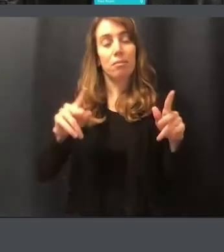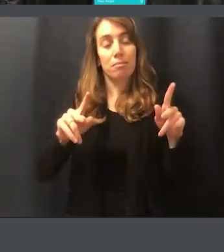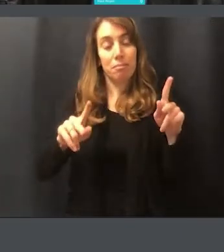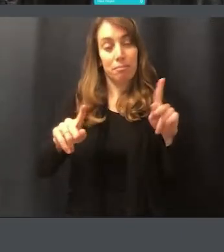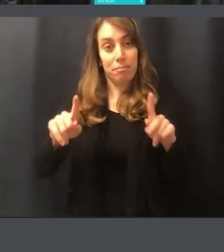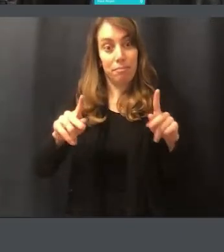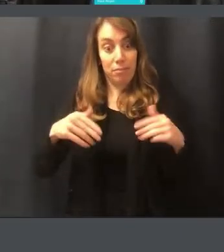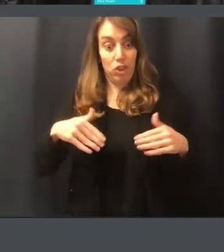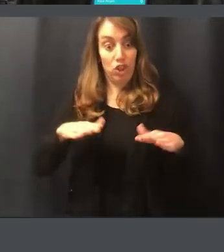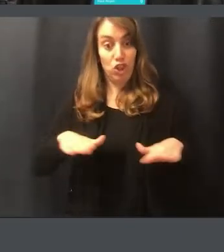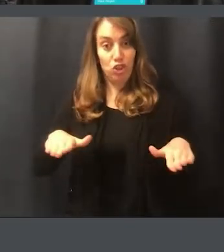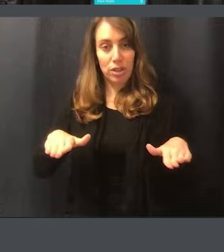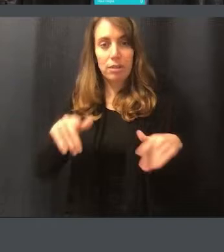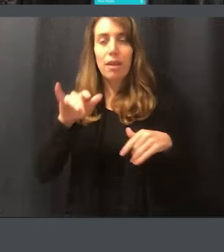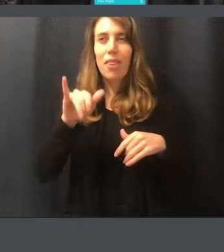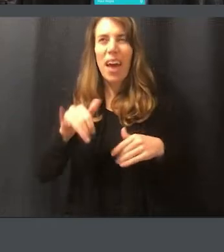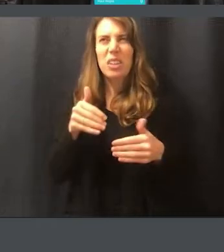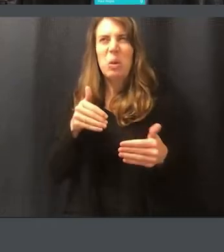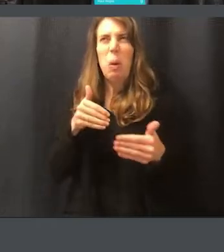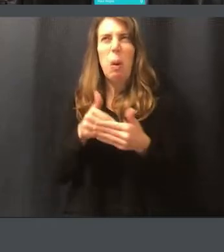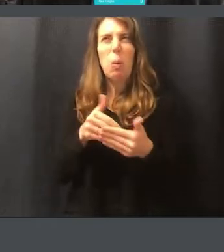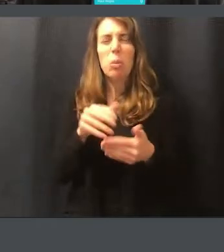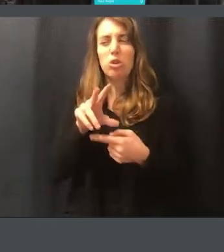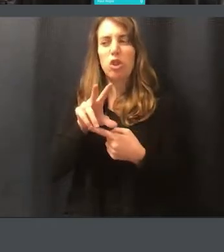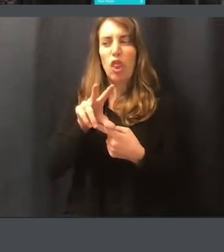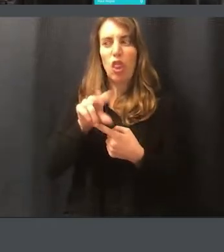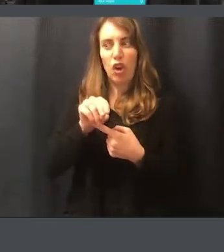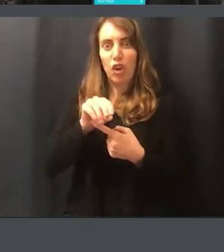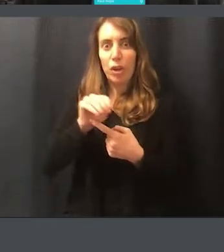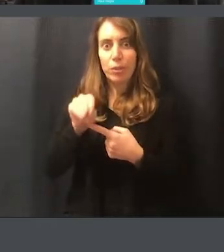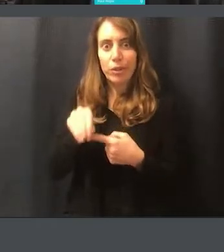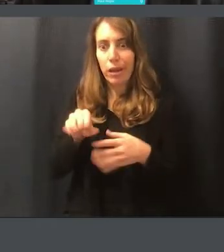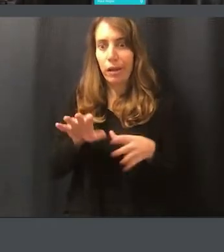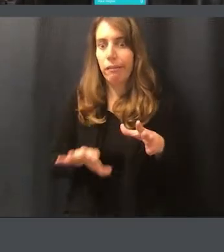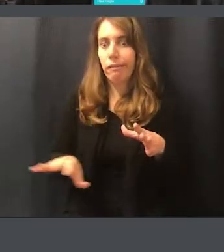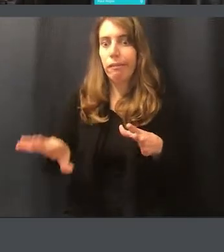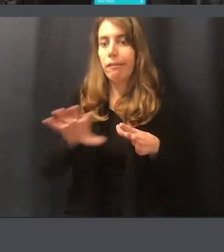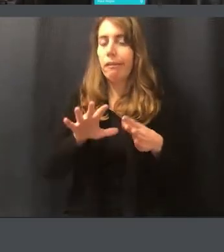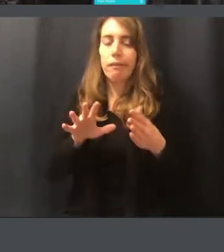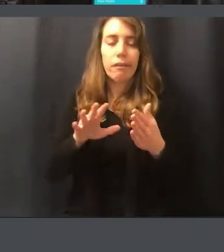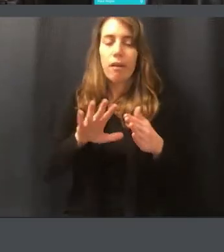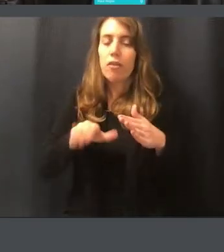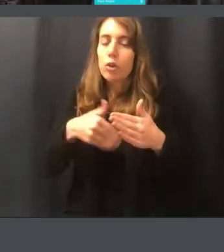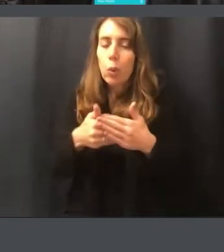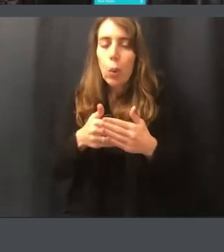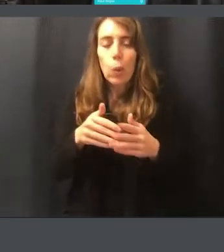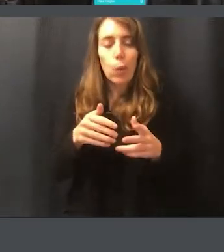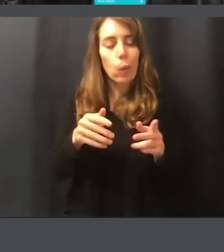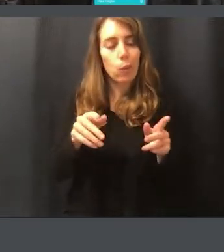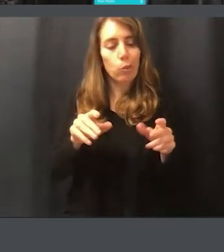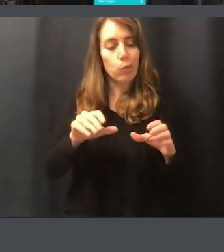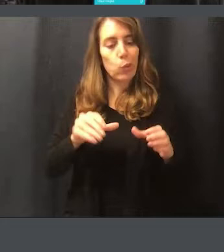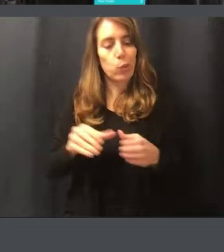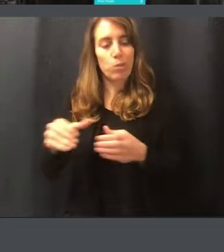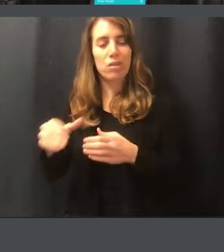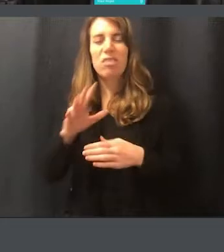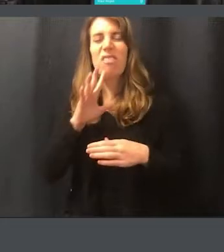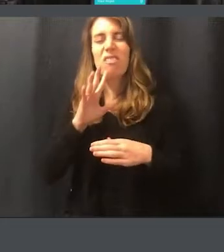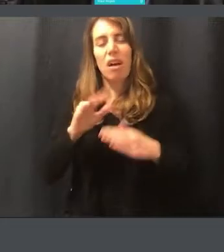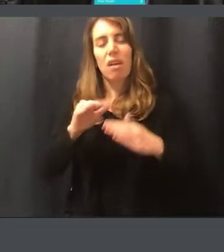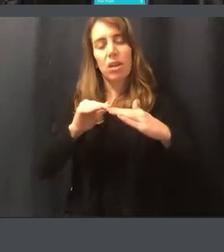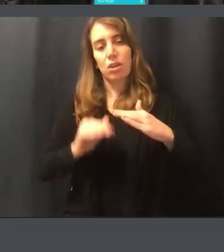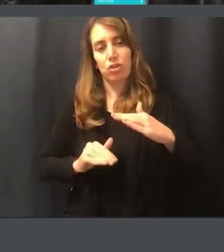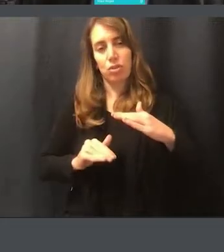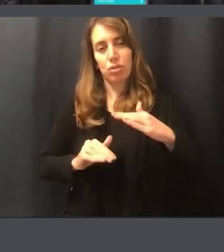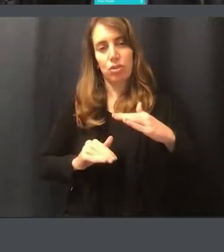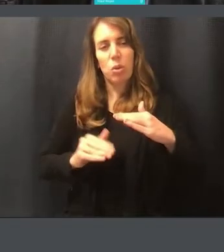population 5 and under, right? But I still think this deserves a closer look, right? So let's kind of look, especially a look over